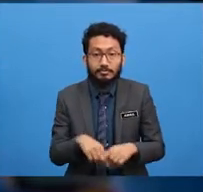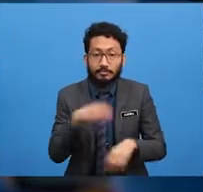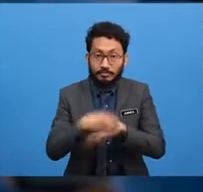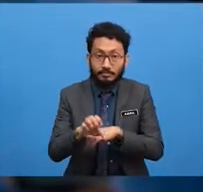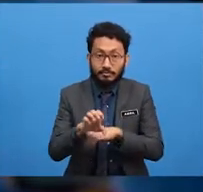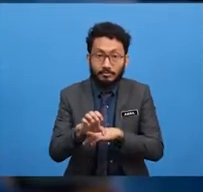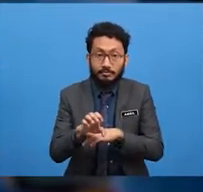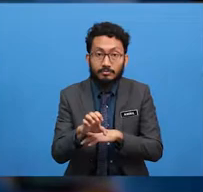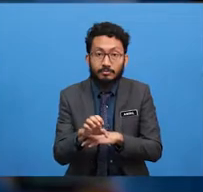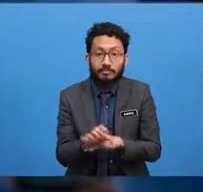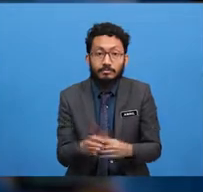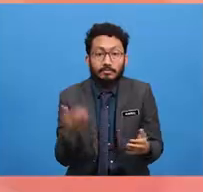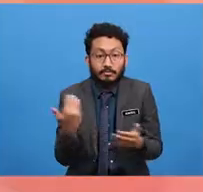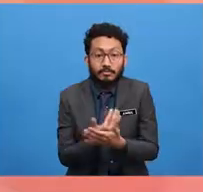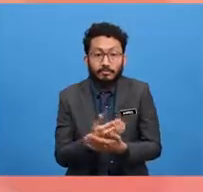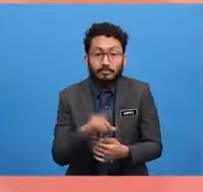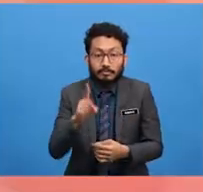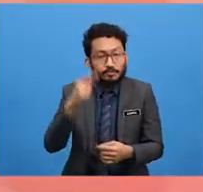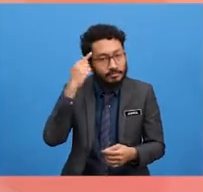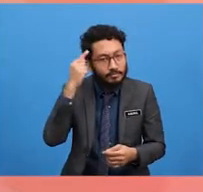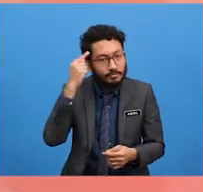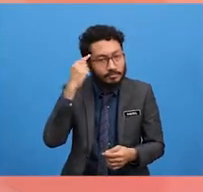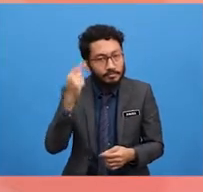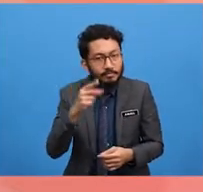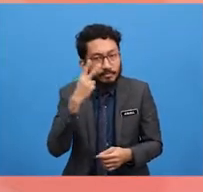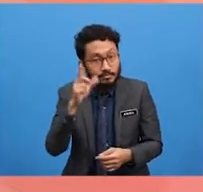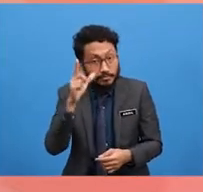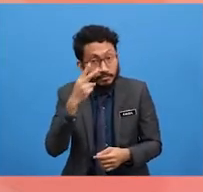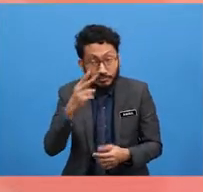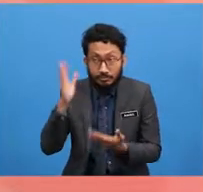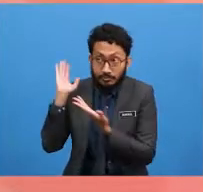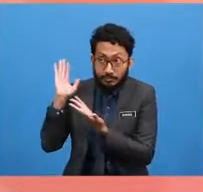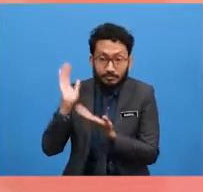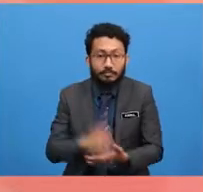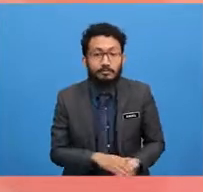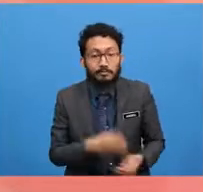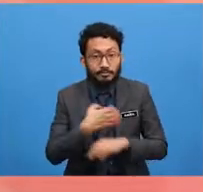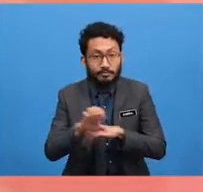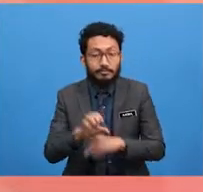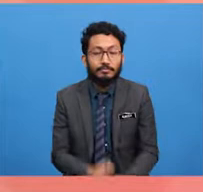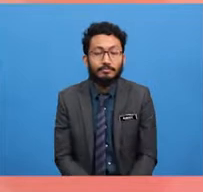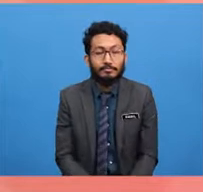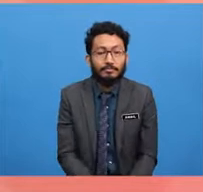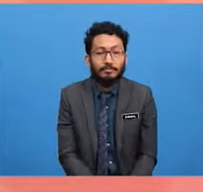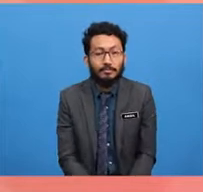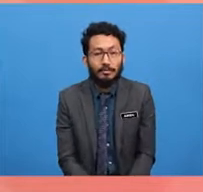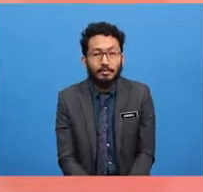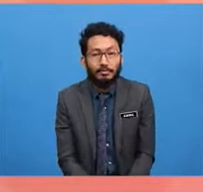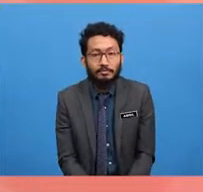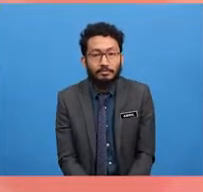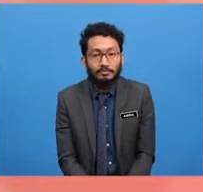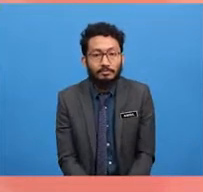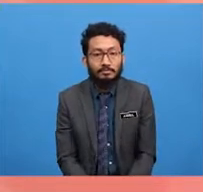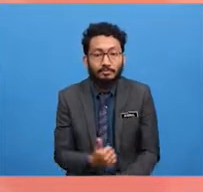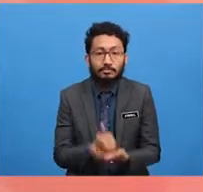to refresh your memory, take a look at this layout of an email. This layout will help you